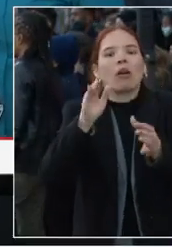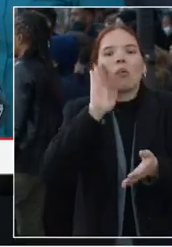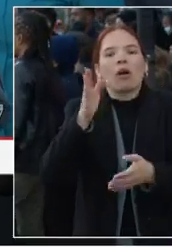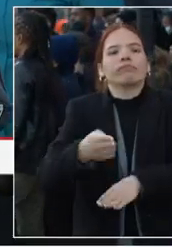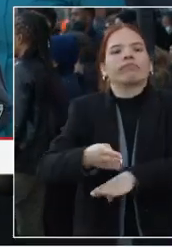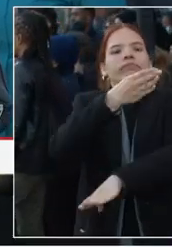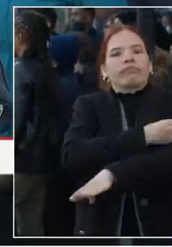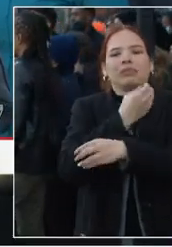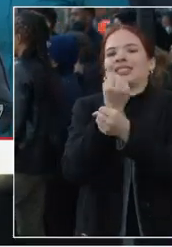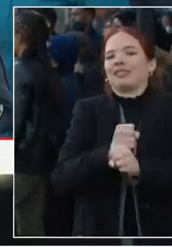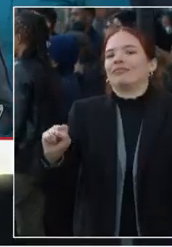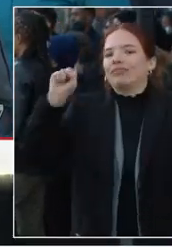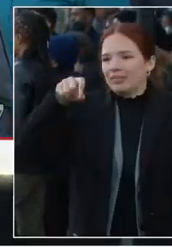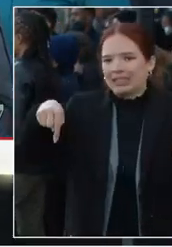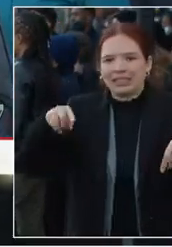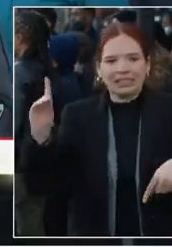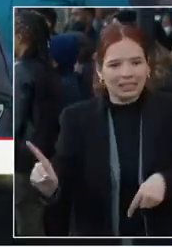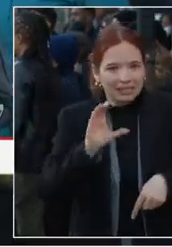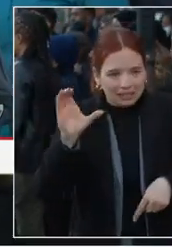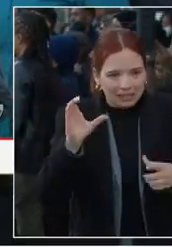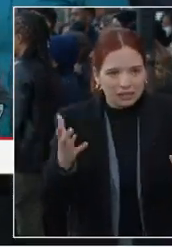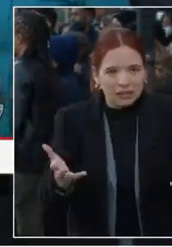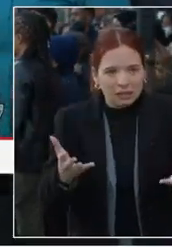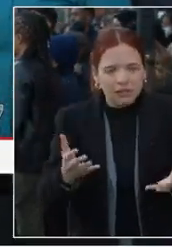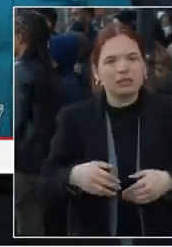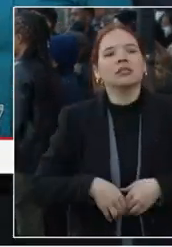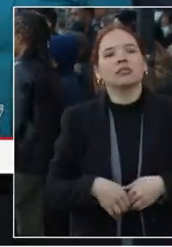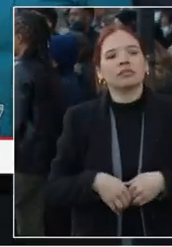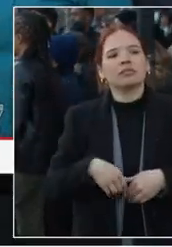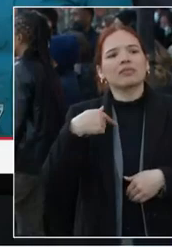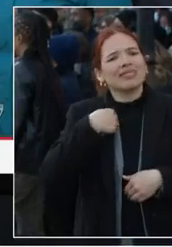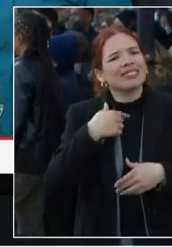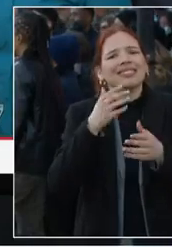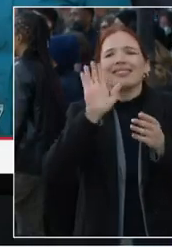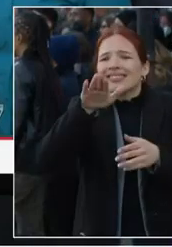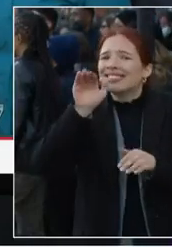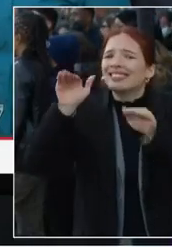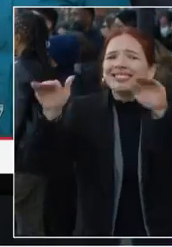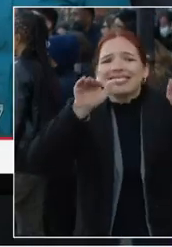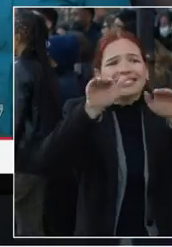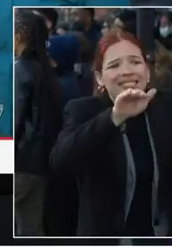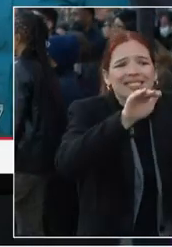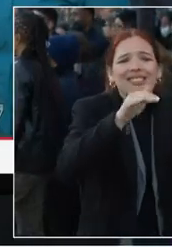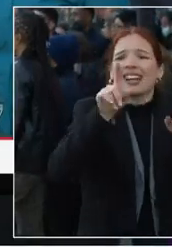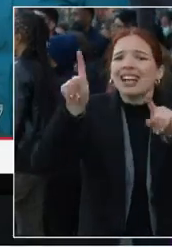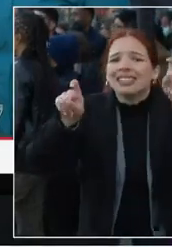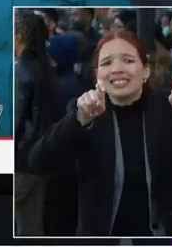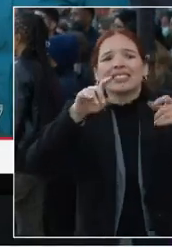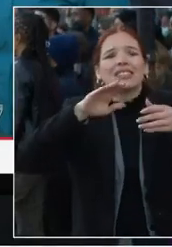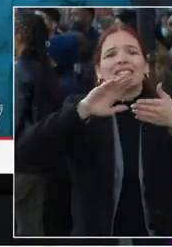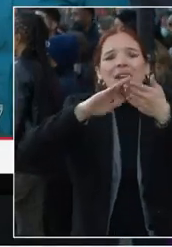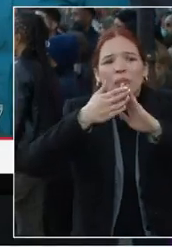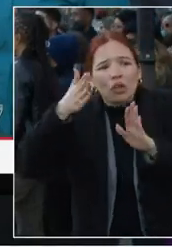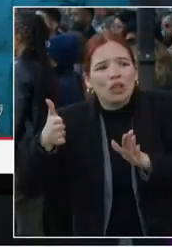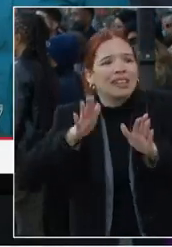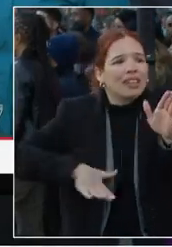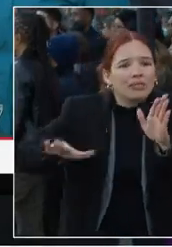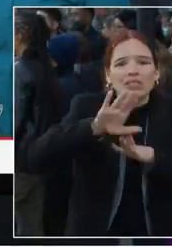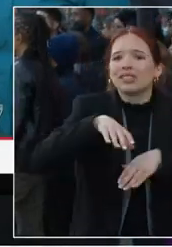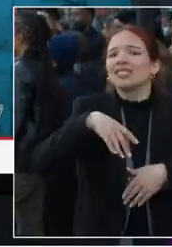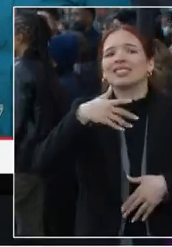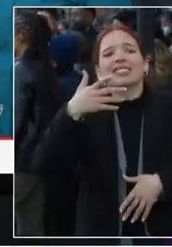to continue to ask neighbors in Petworth, along Georgia Avenue, along Kennedy Street, to make sure that